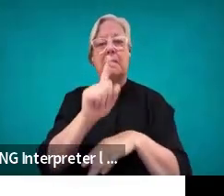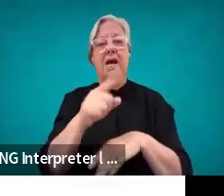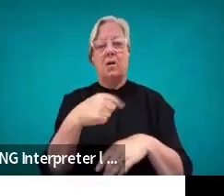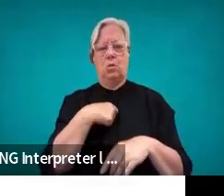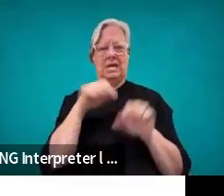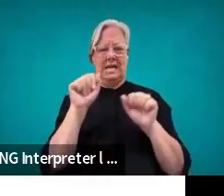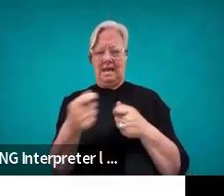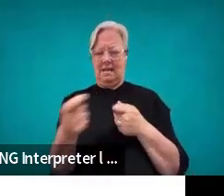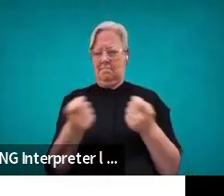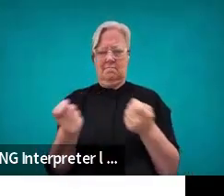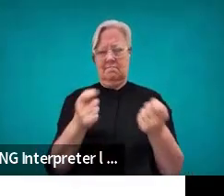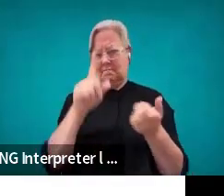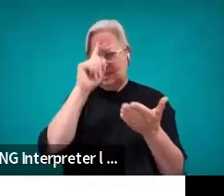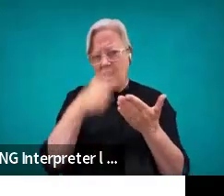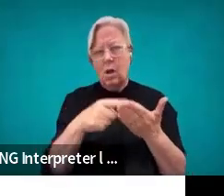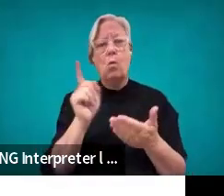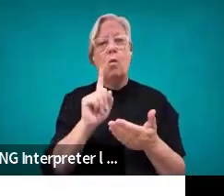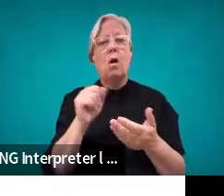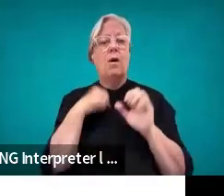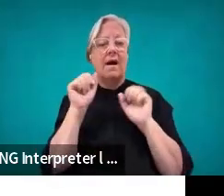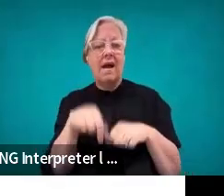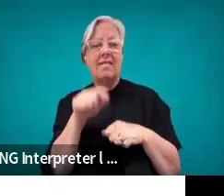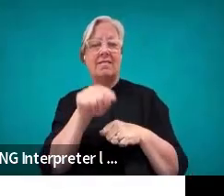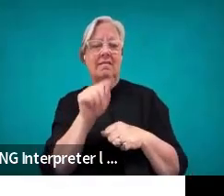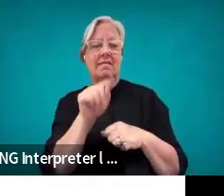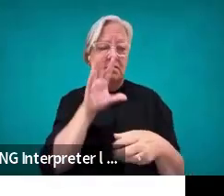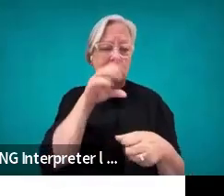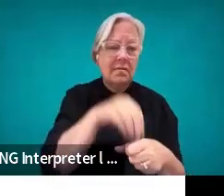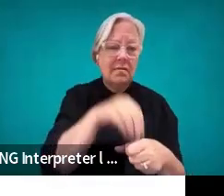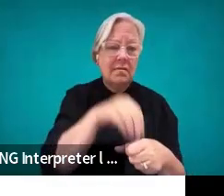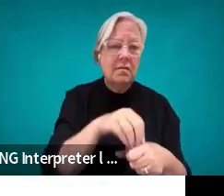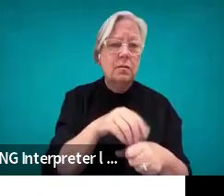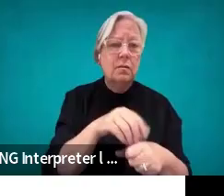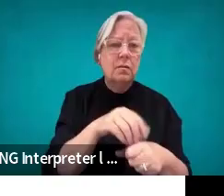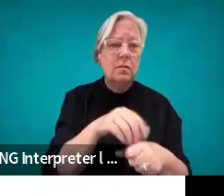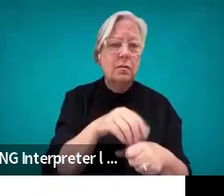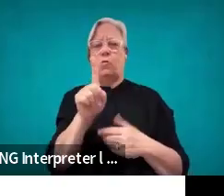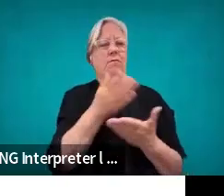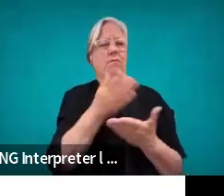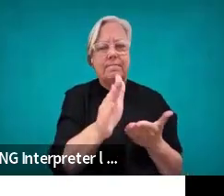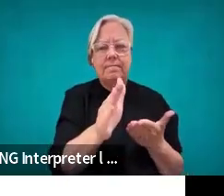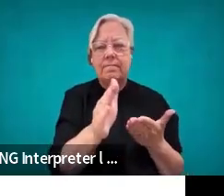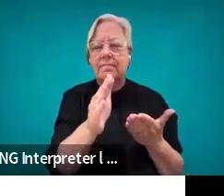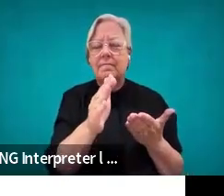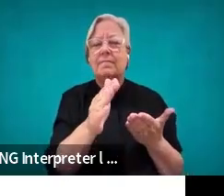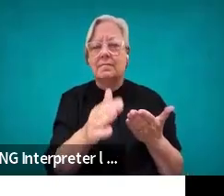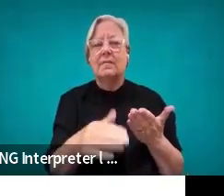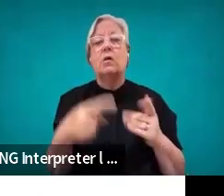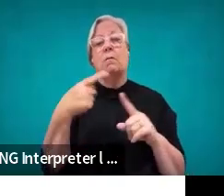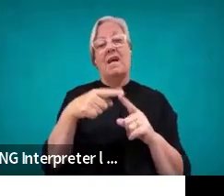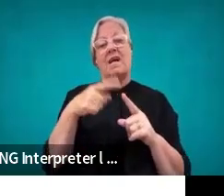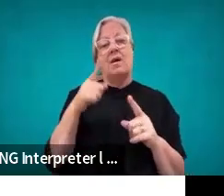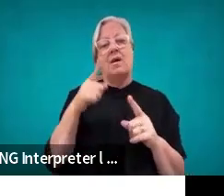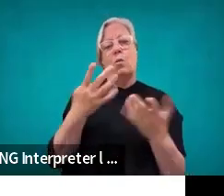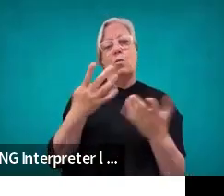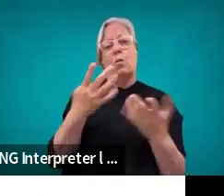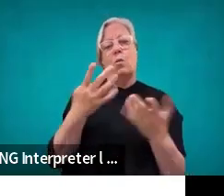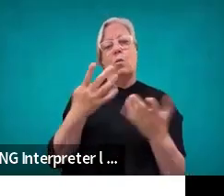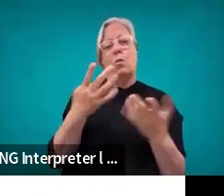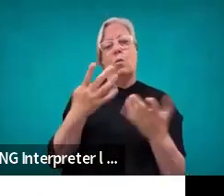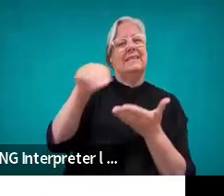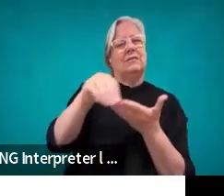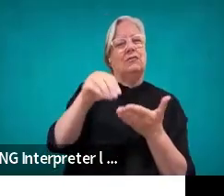is to be included, what is not to be included in the document, and what we needed from the Secretariat. We asked